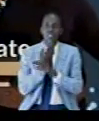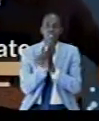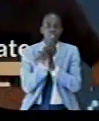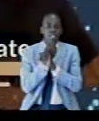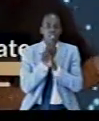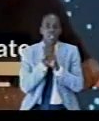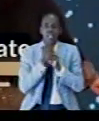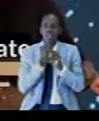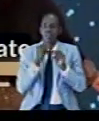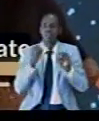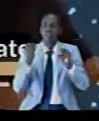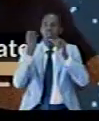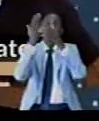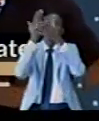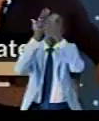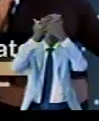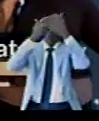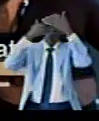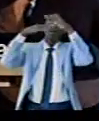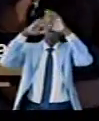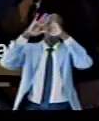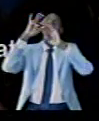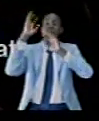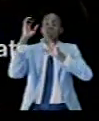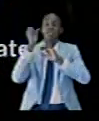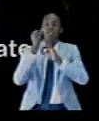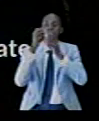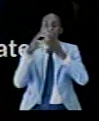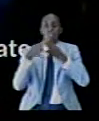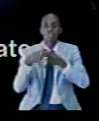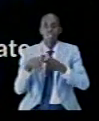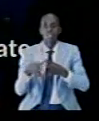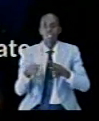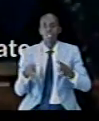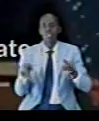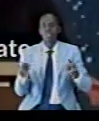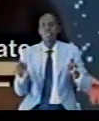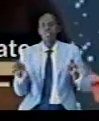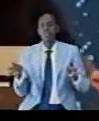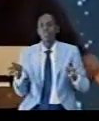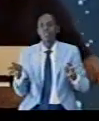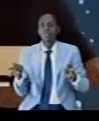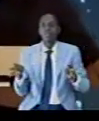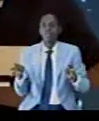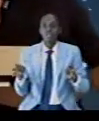redemption. Heaven's gates.